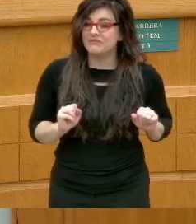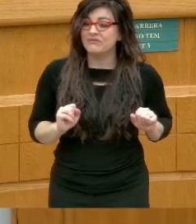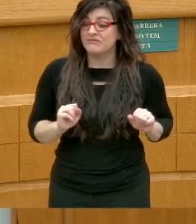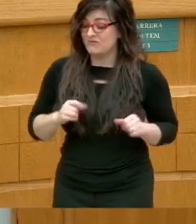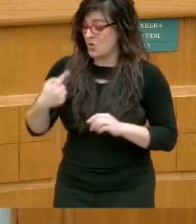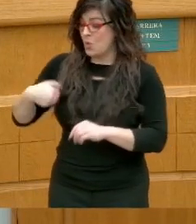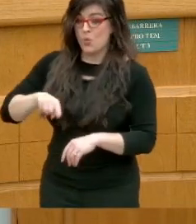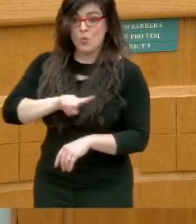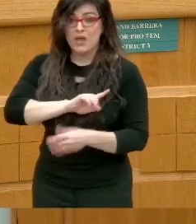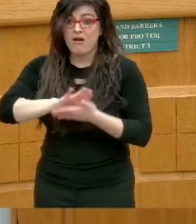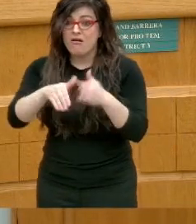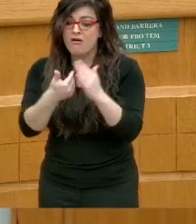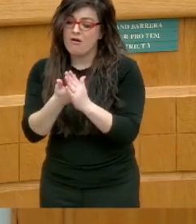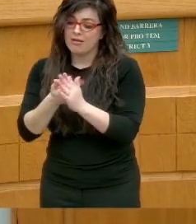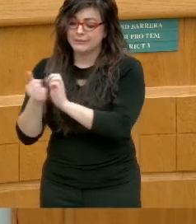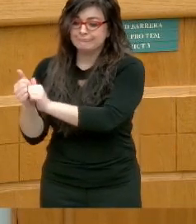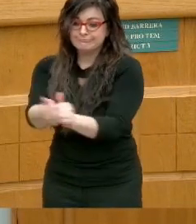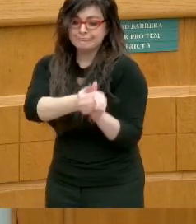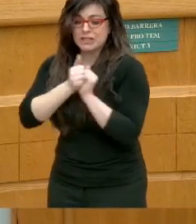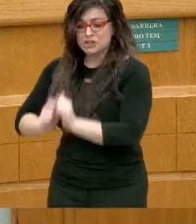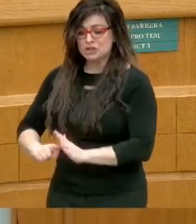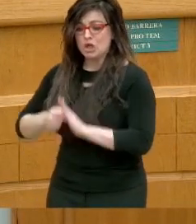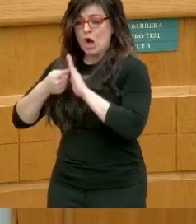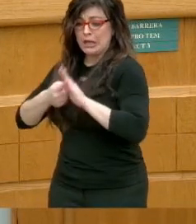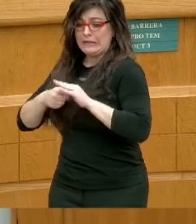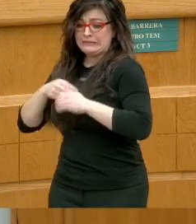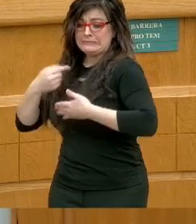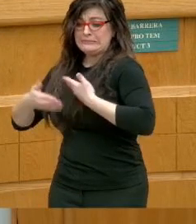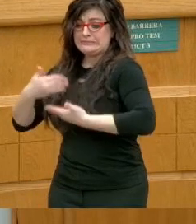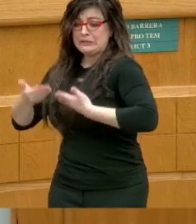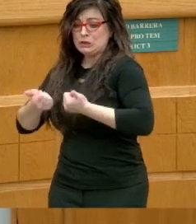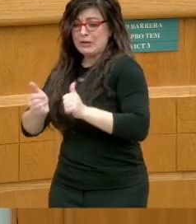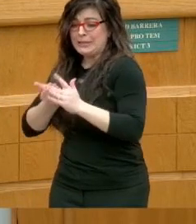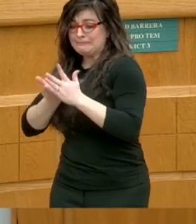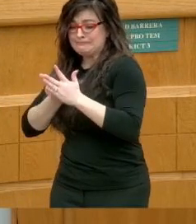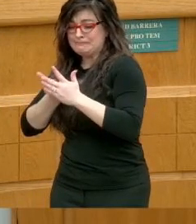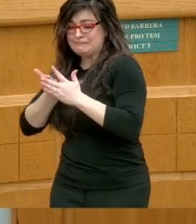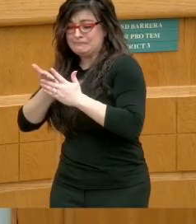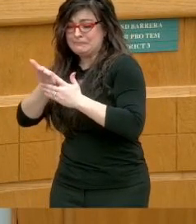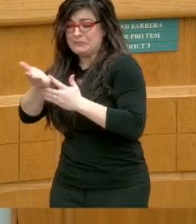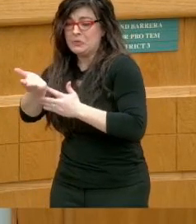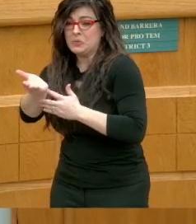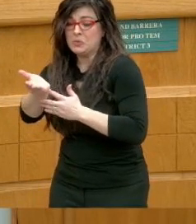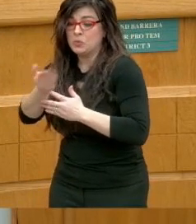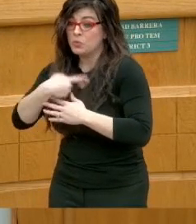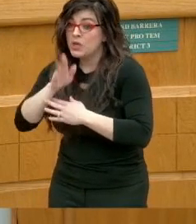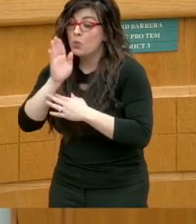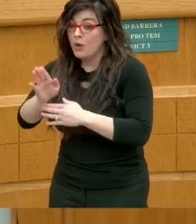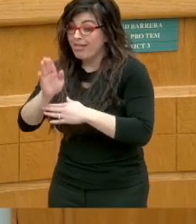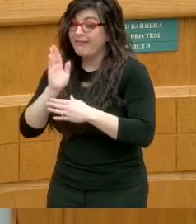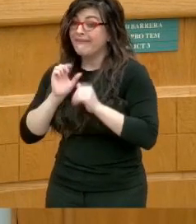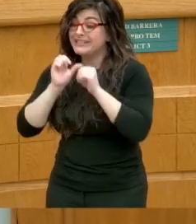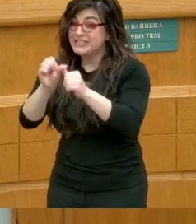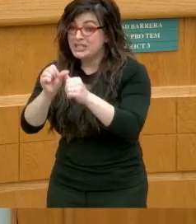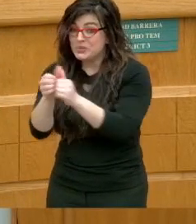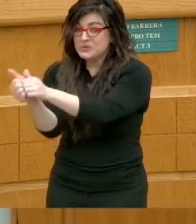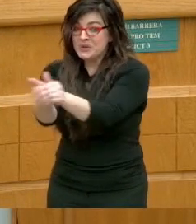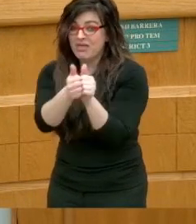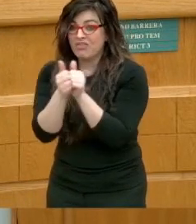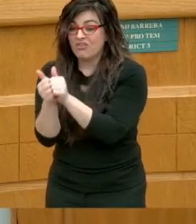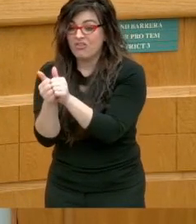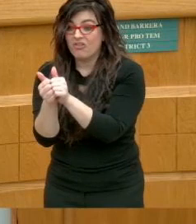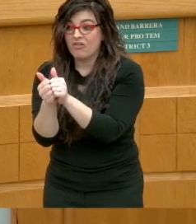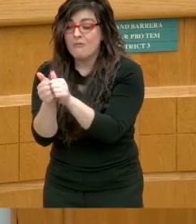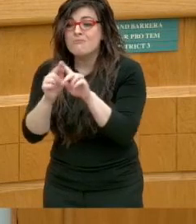we're going to finish it together. But you're going to have to pretend there is an order It's an order to keep you